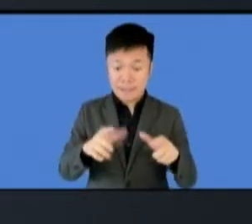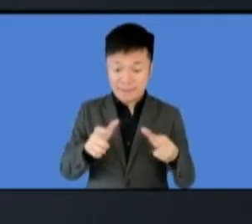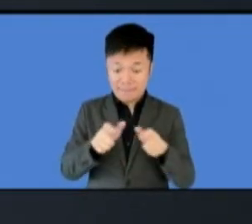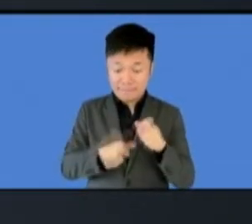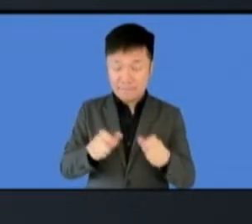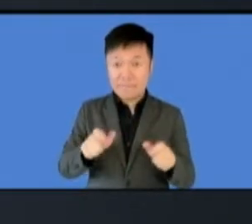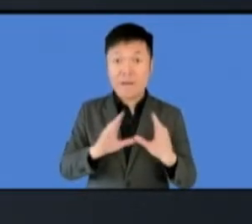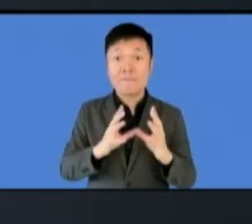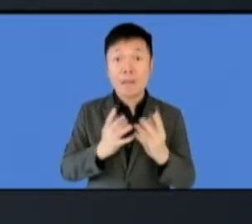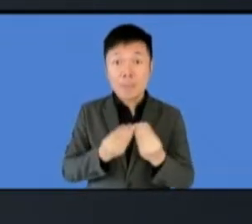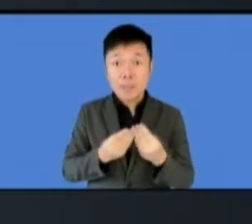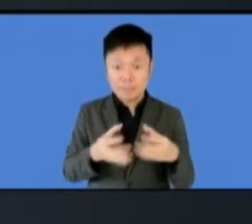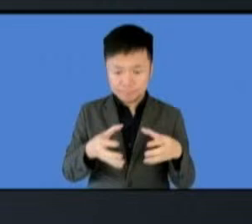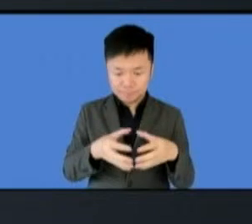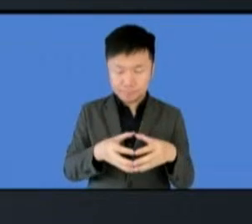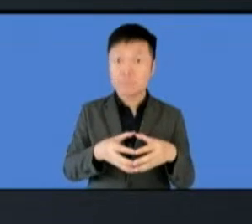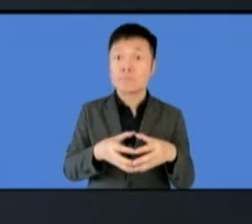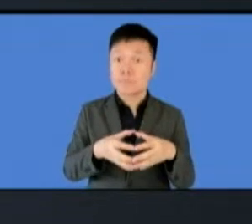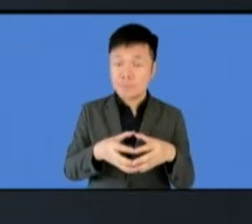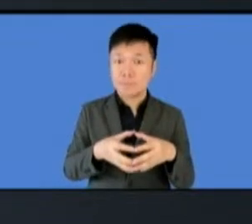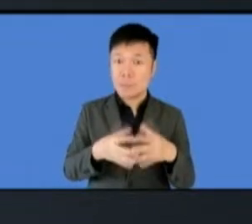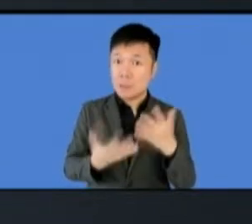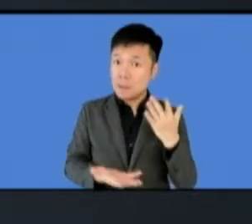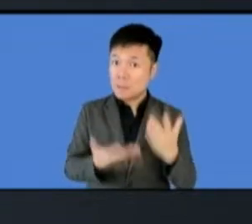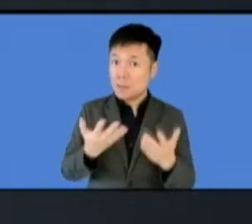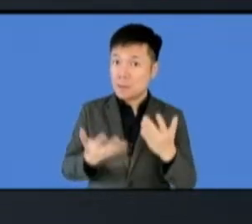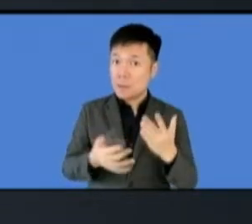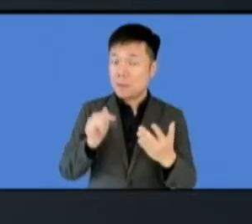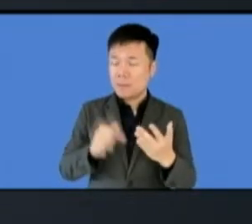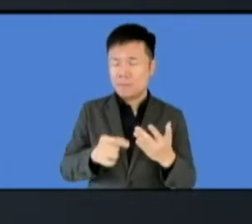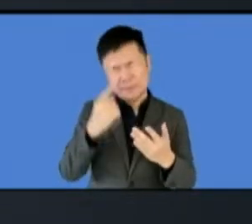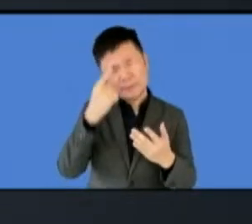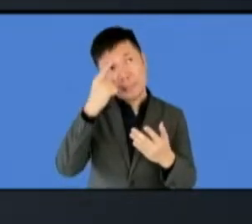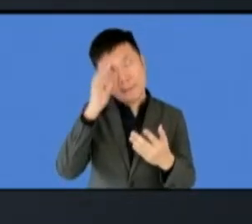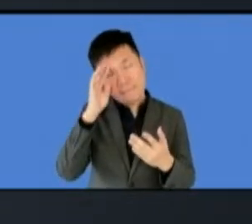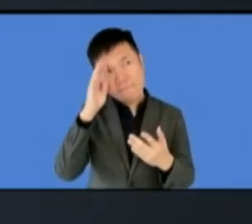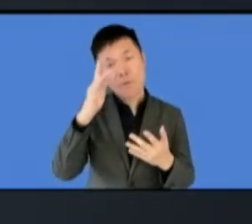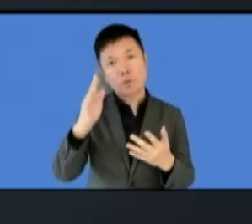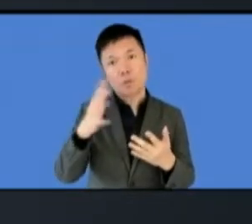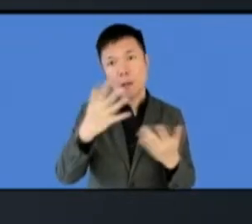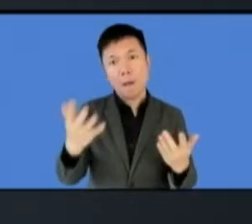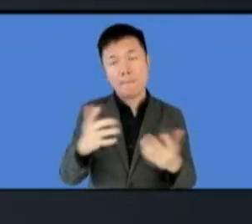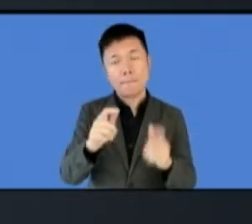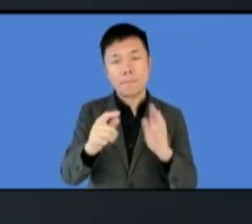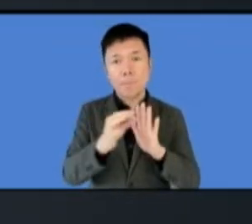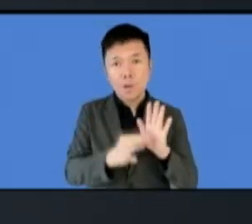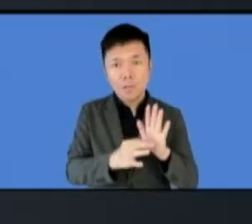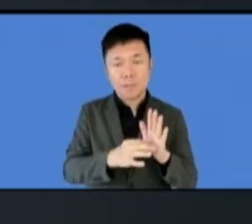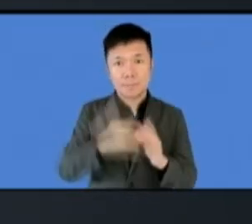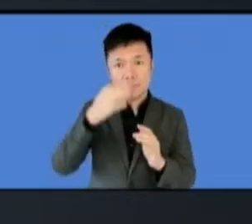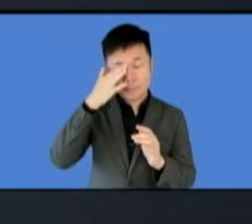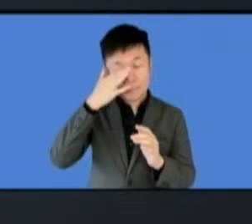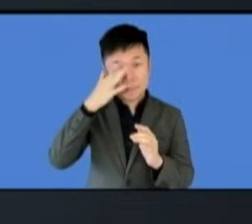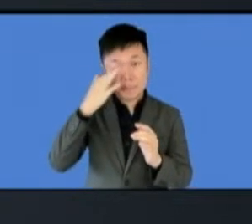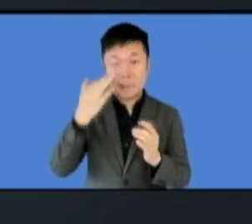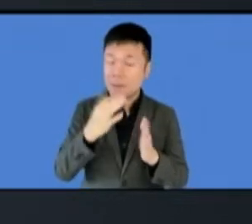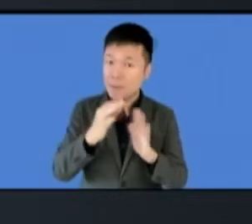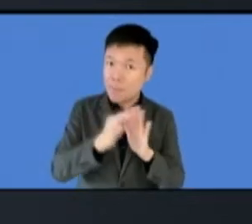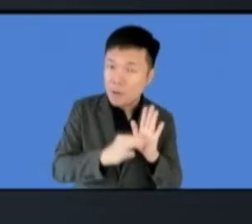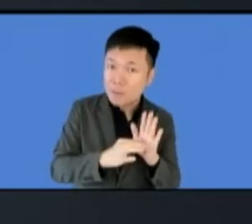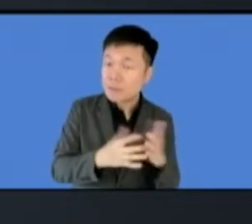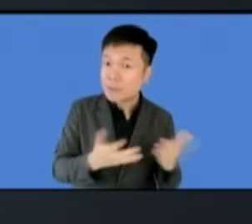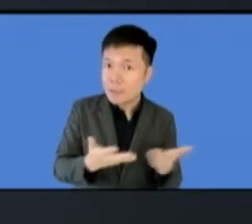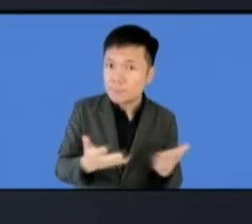of family would have an impact on our future policy issues. That means our policy has to